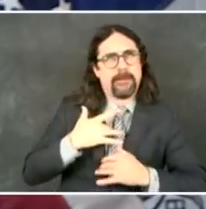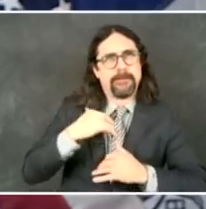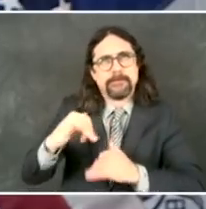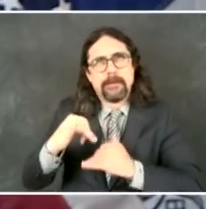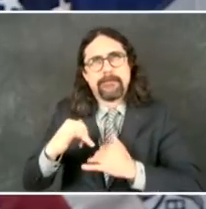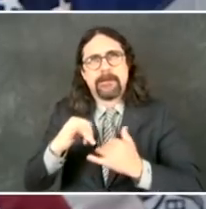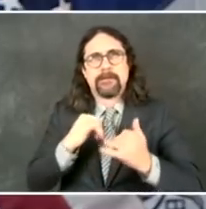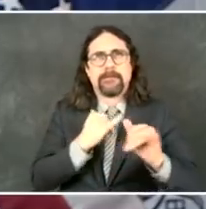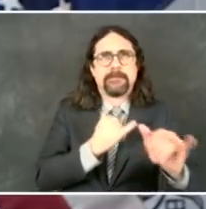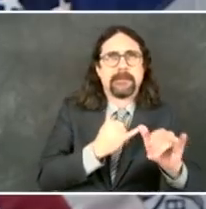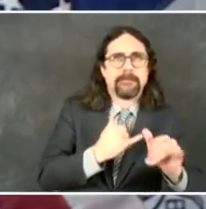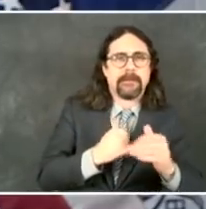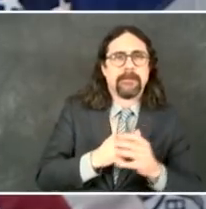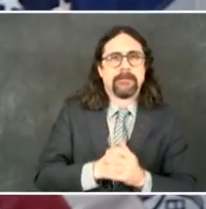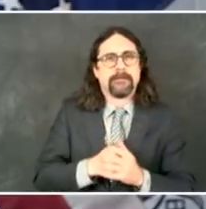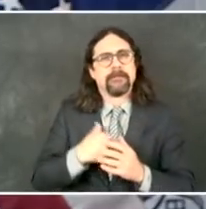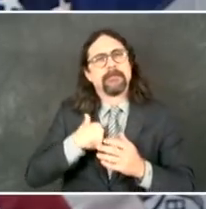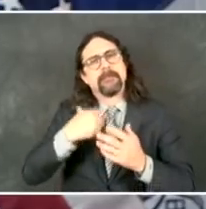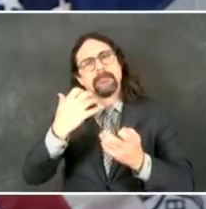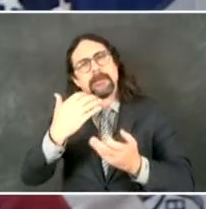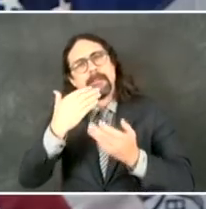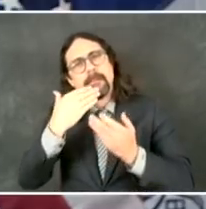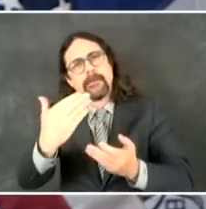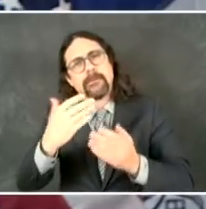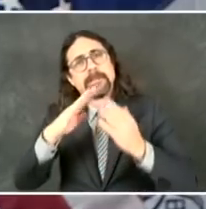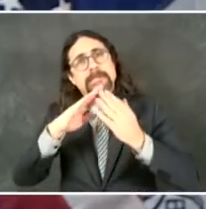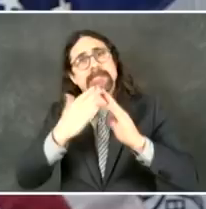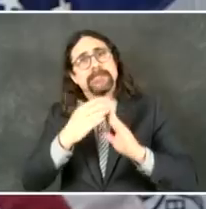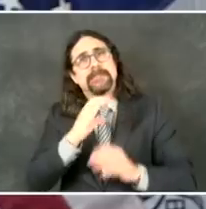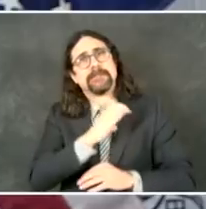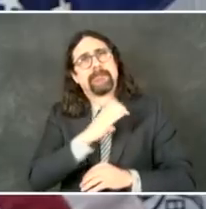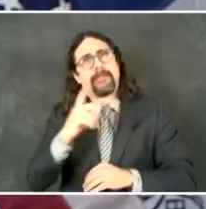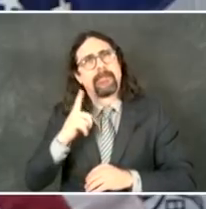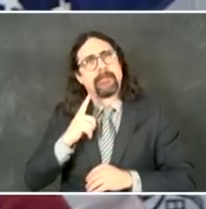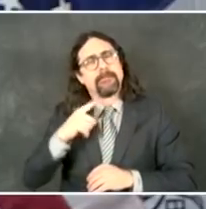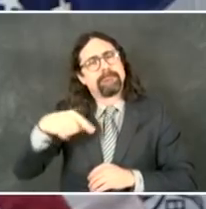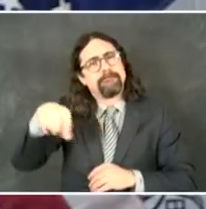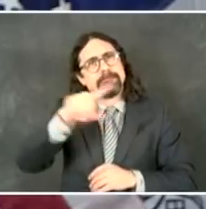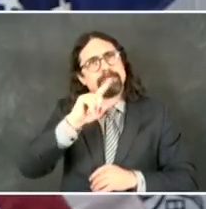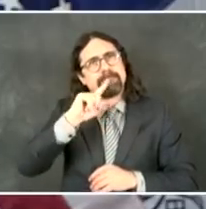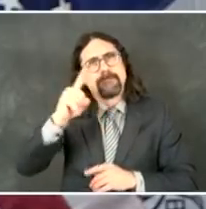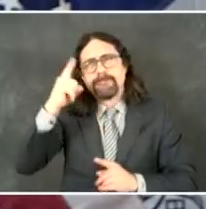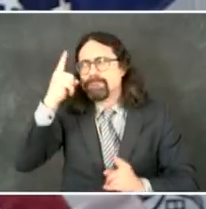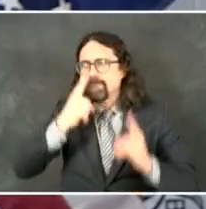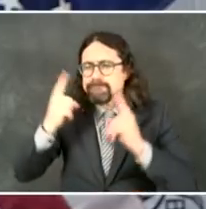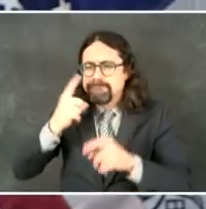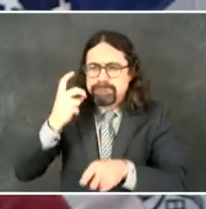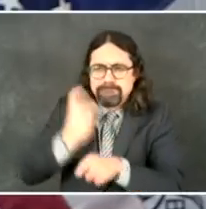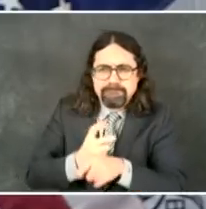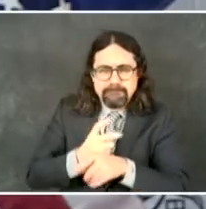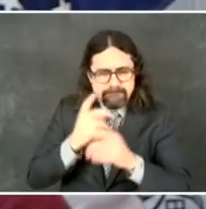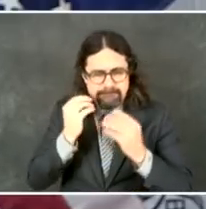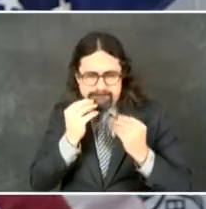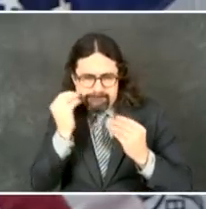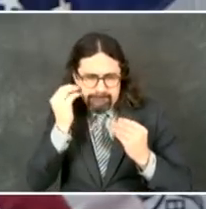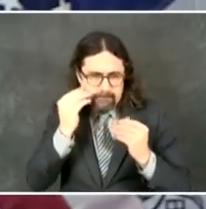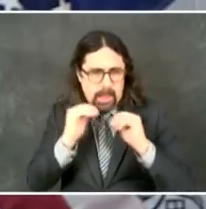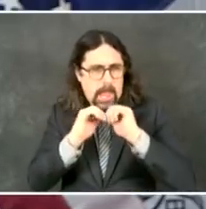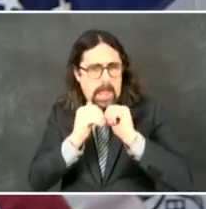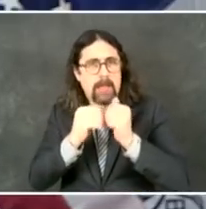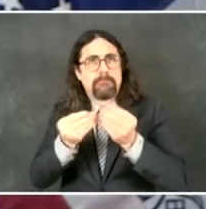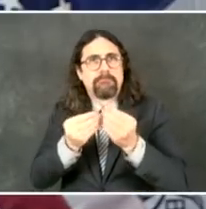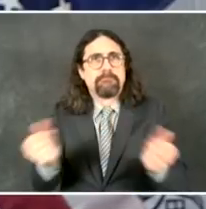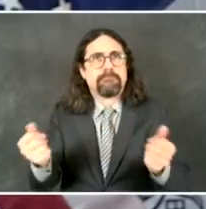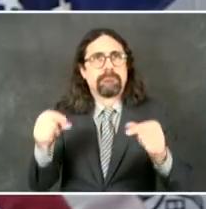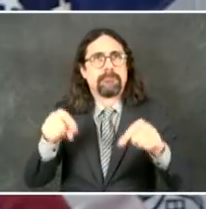it's been right to say, let's find a solution that helps open up space, but absolutely keeps people safe, because the first job here is to protect people's